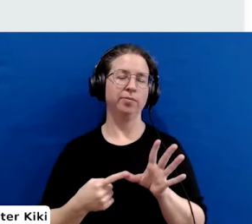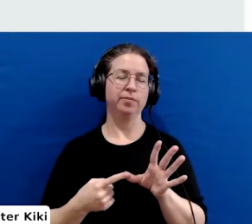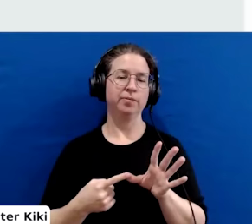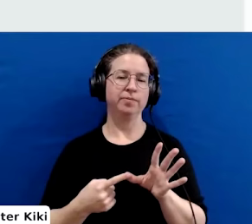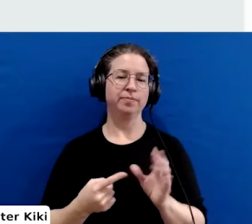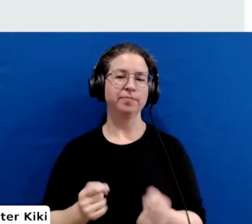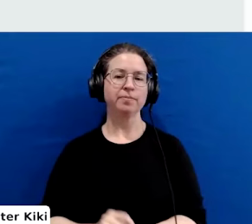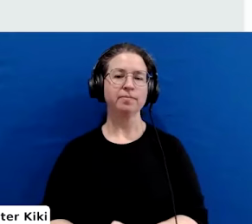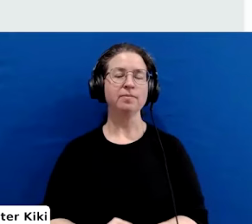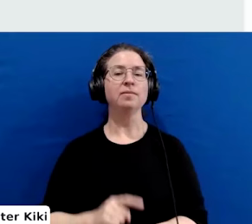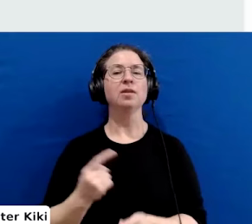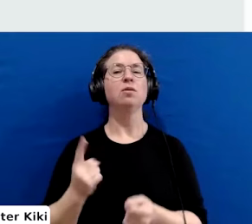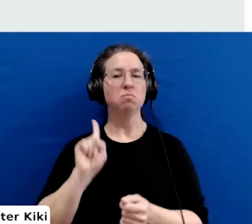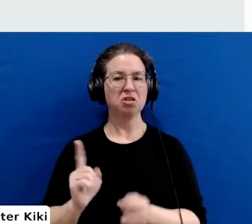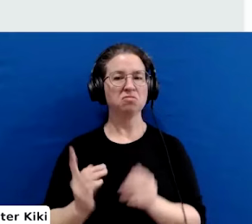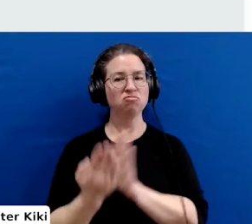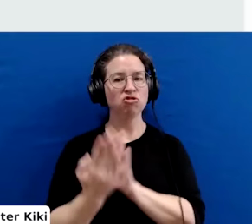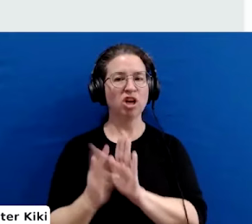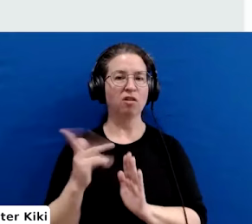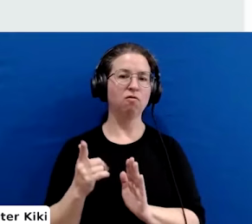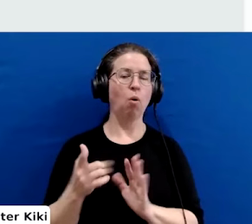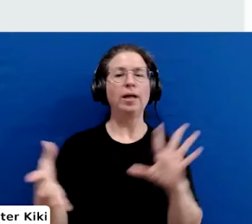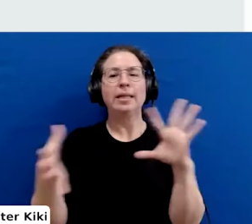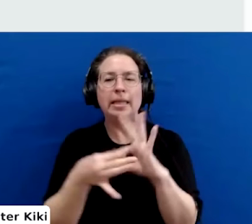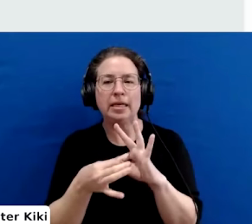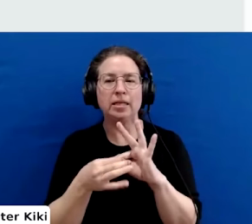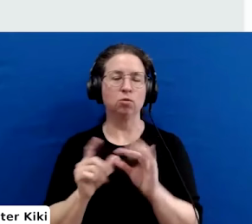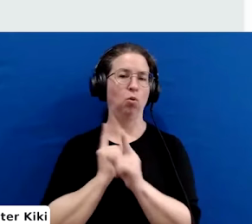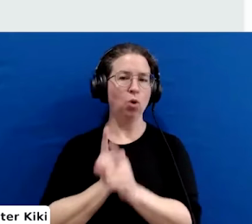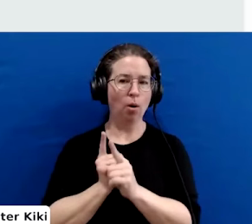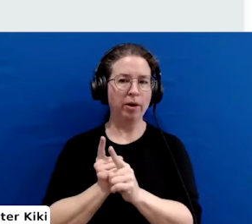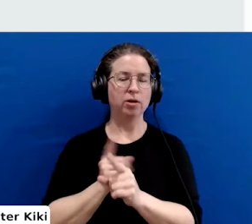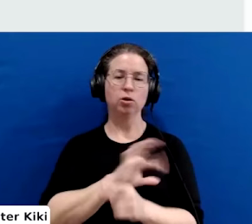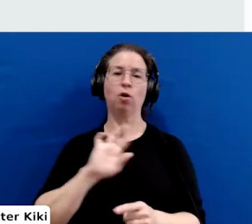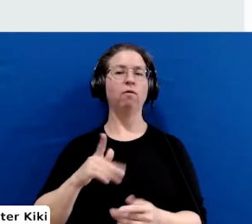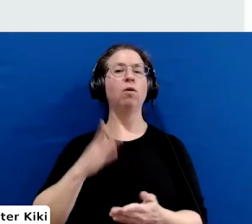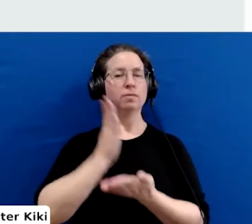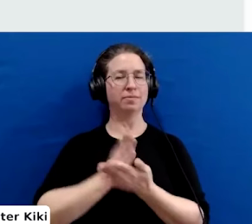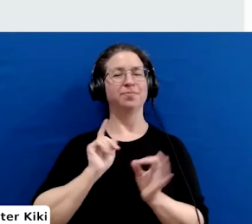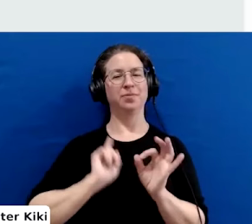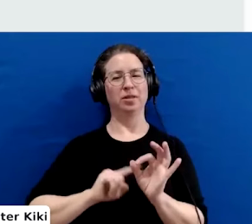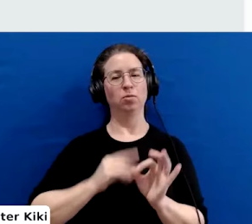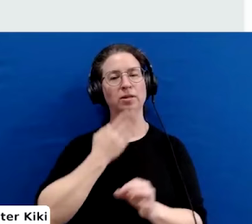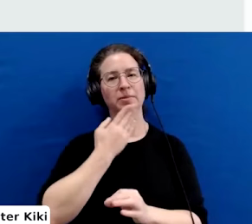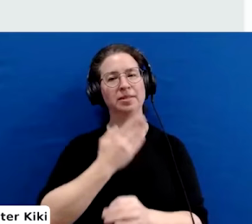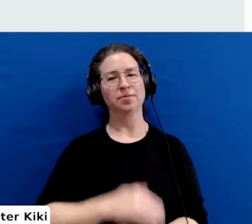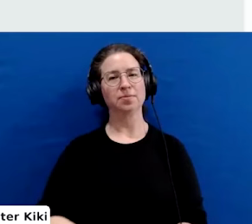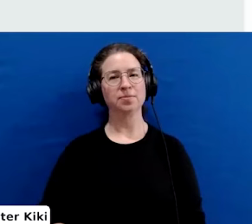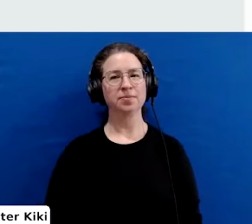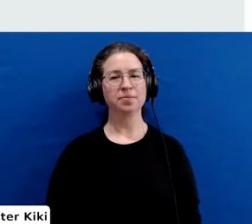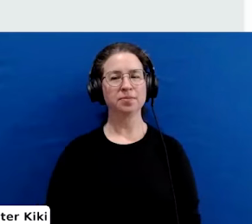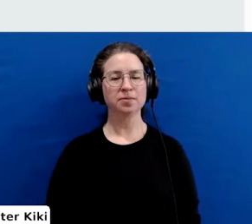be used for links or comments, but not questions specifically.